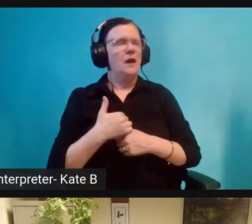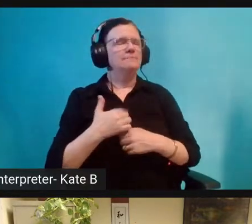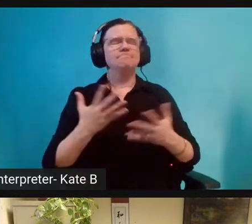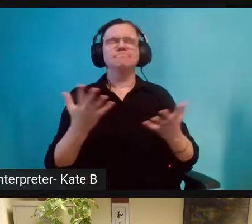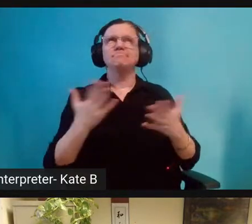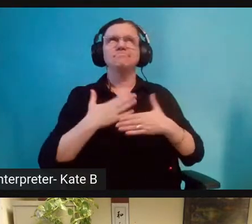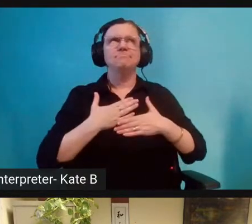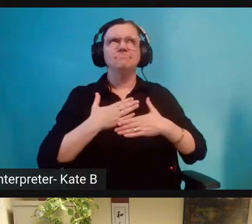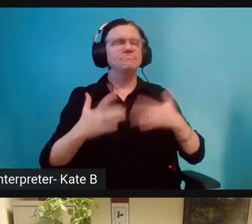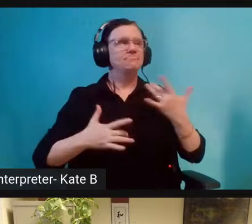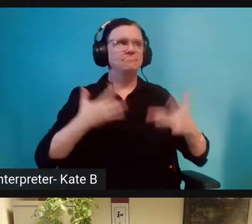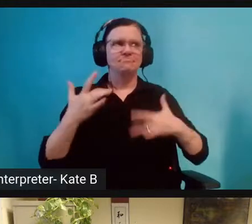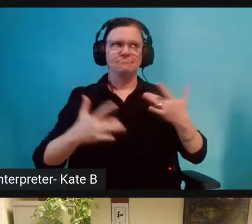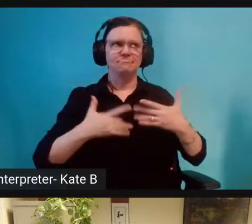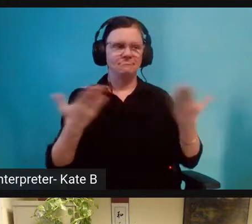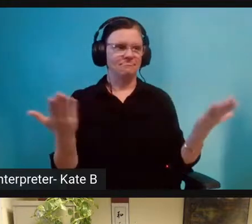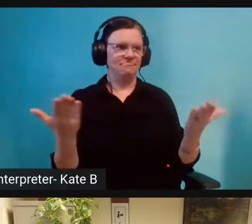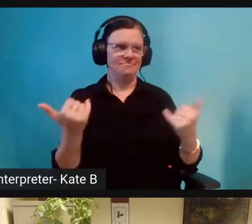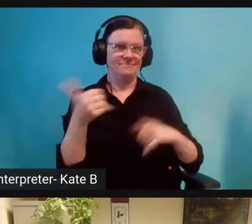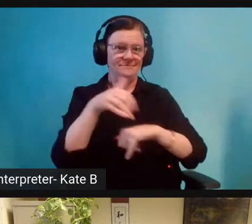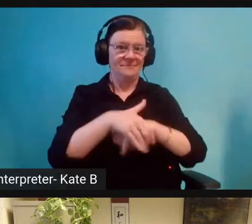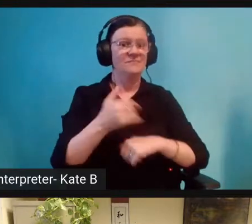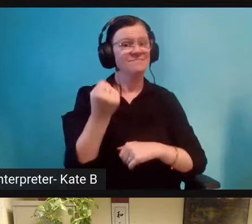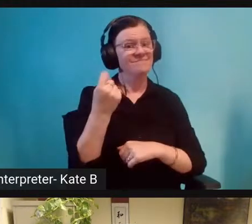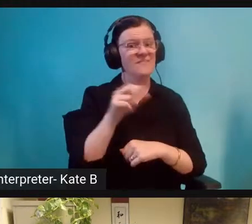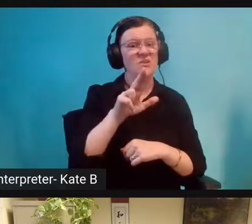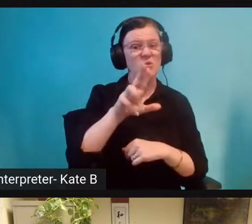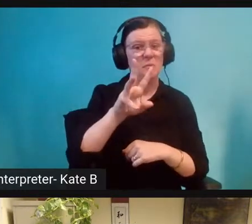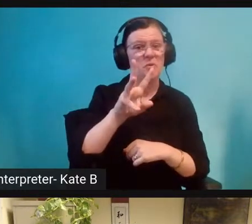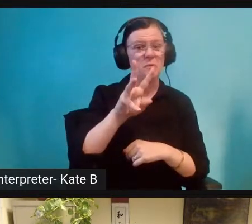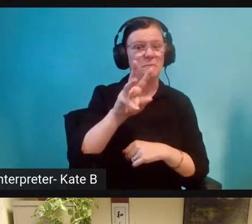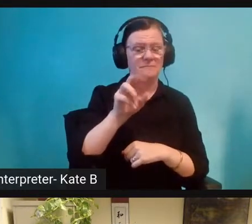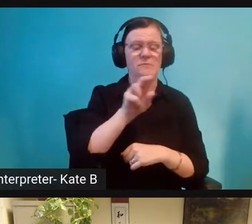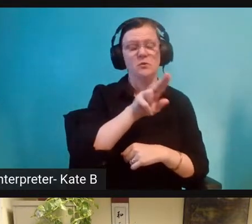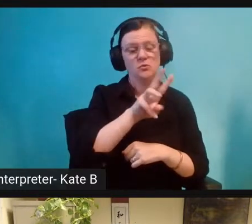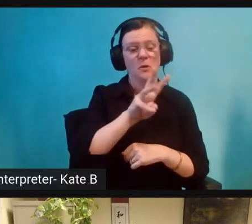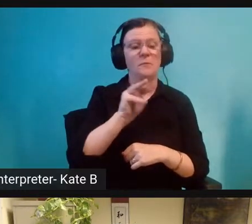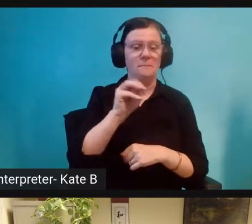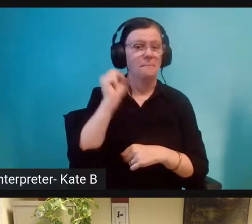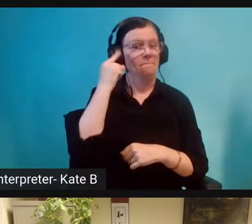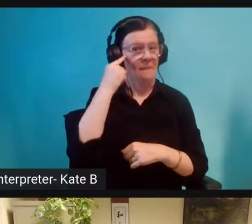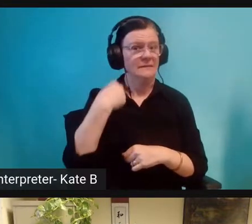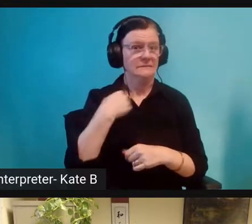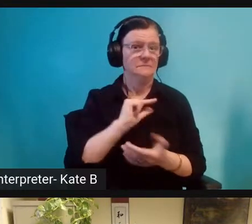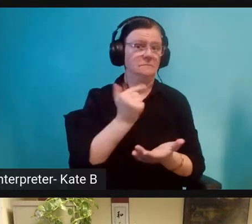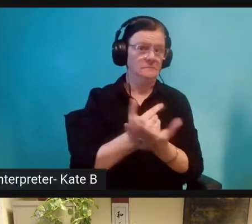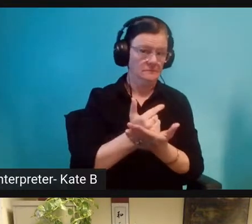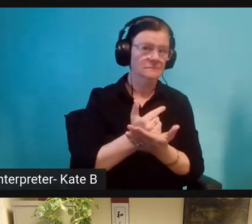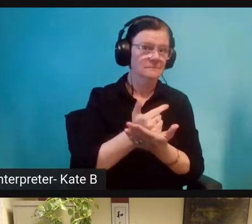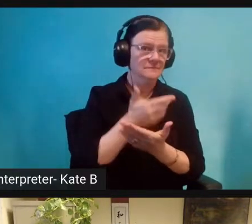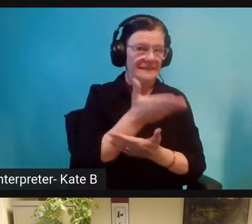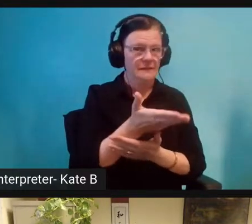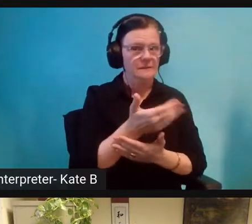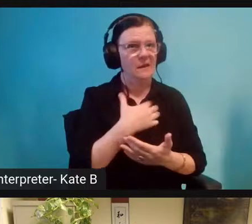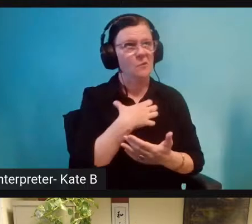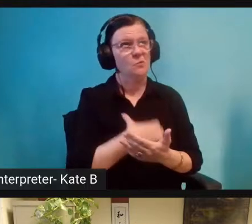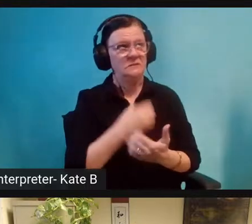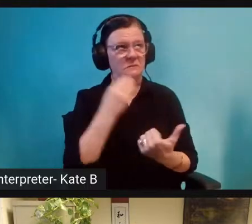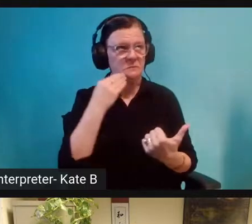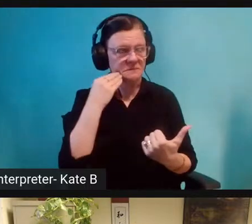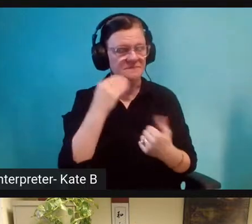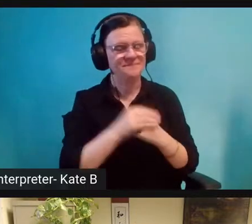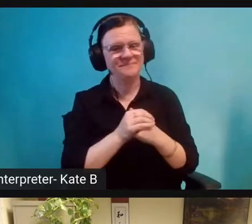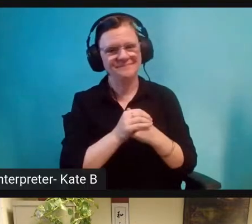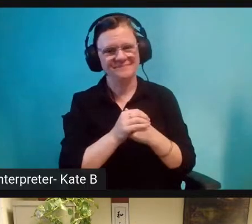be speaking at, you know, my alma mater at UW in my hometown, Madison. I wish I was actually there. For those of you